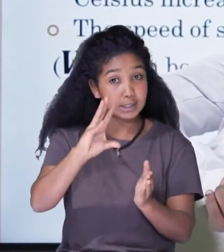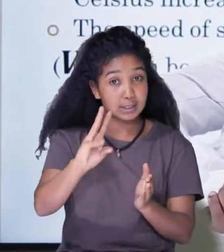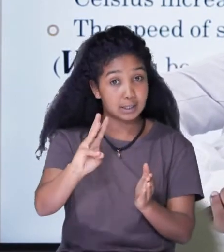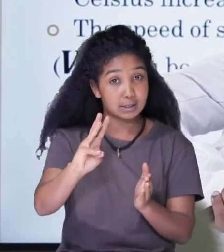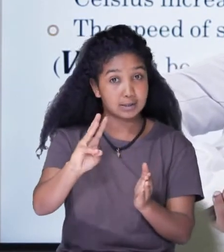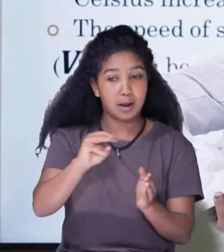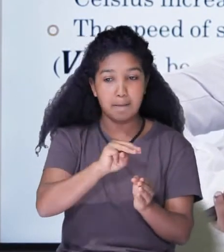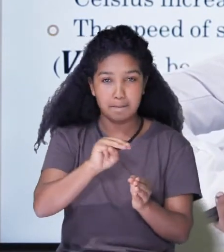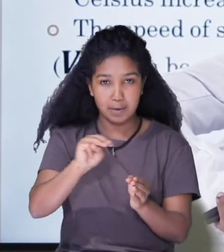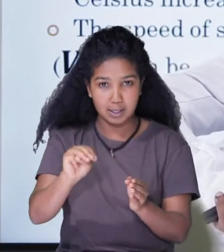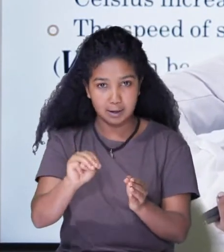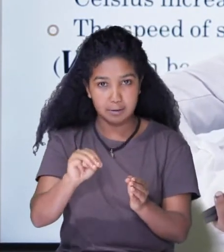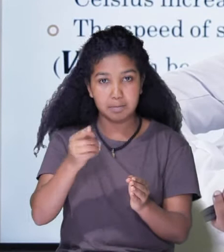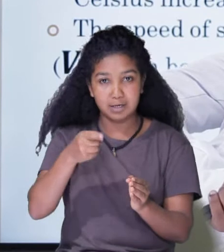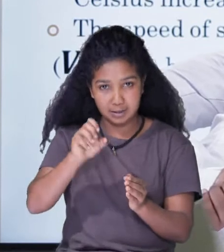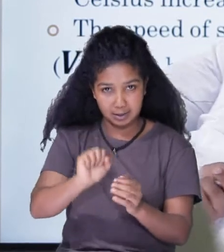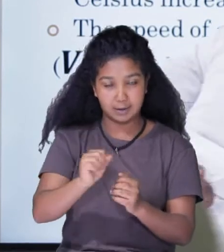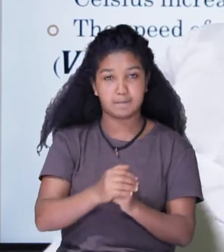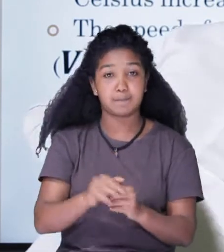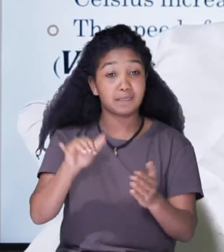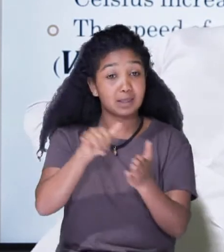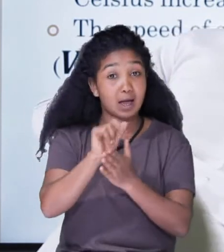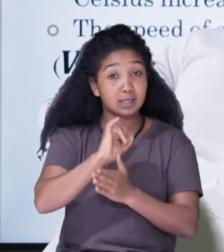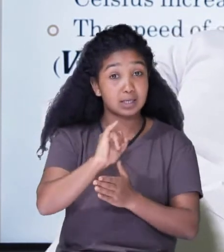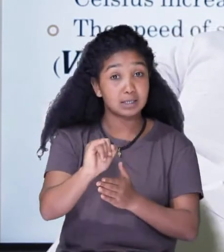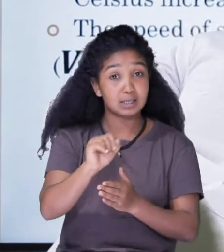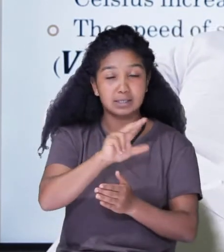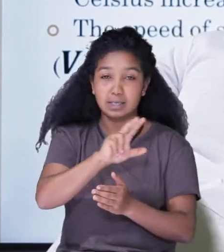0.6 meter per second. That is